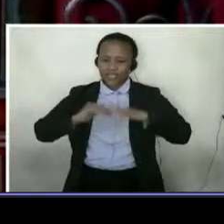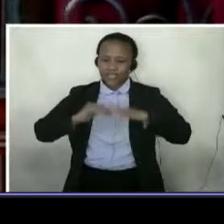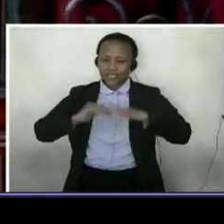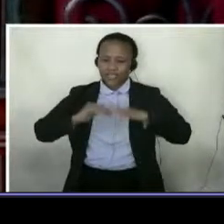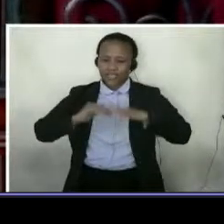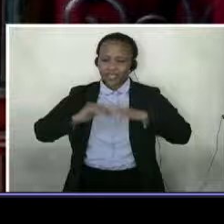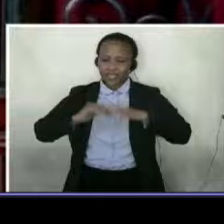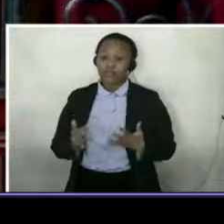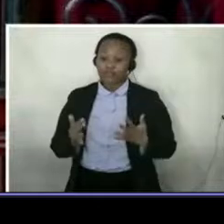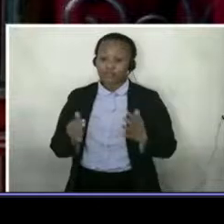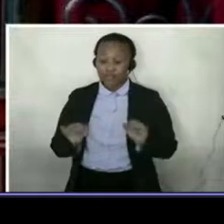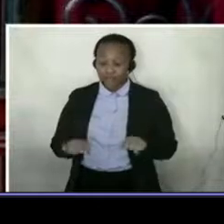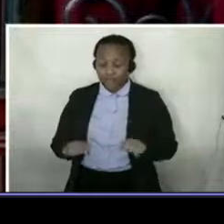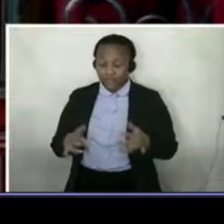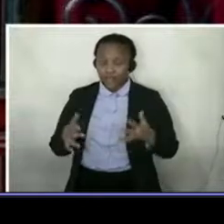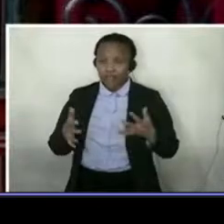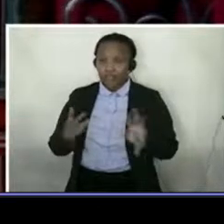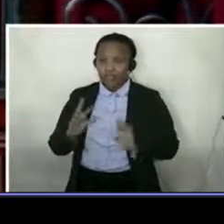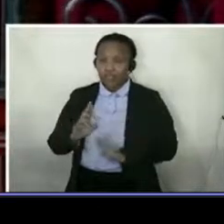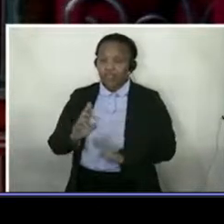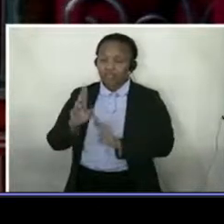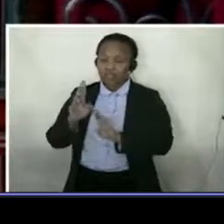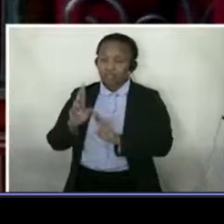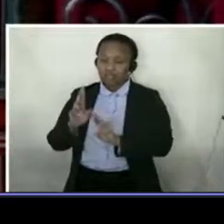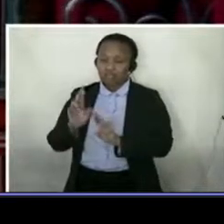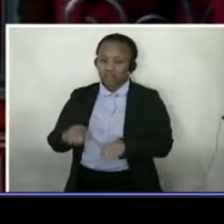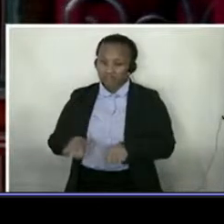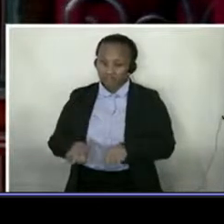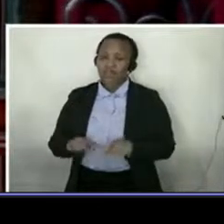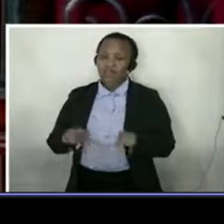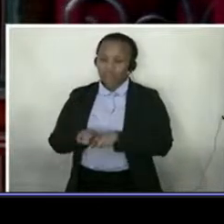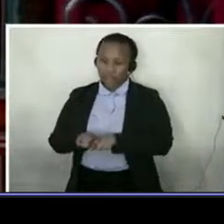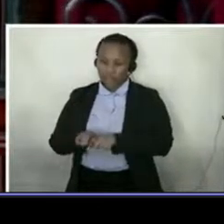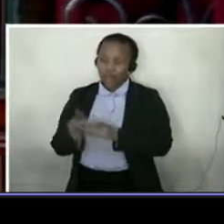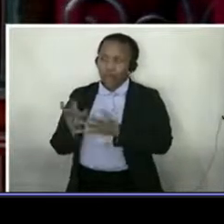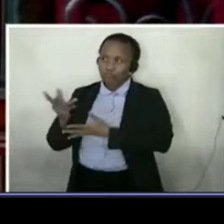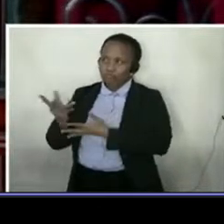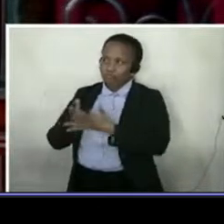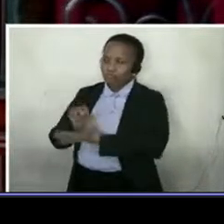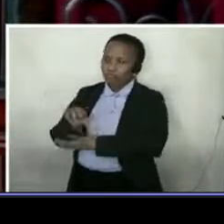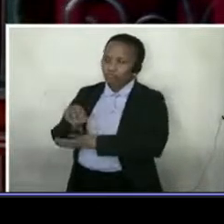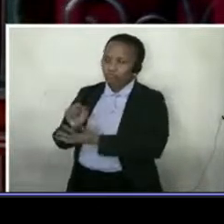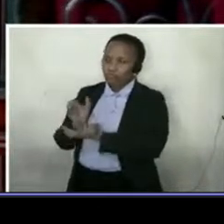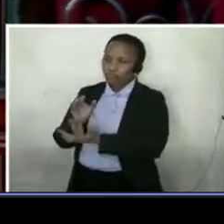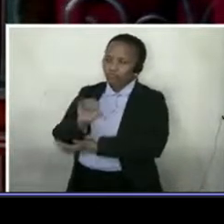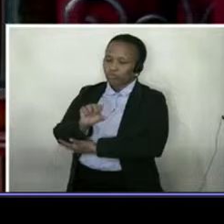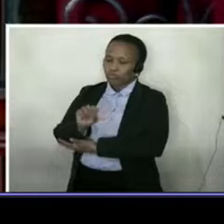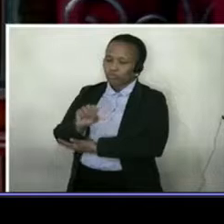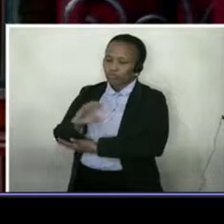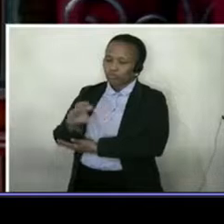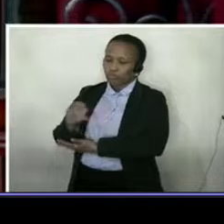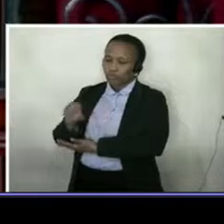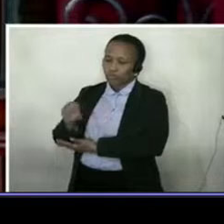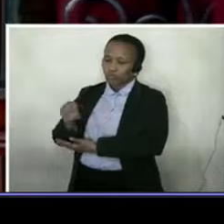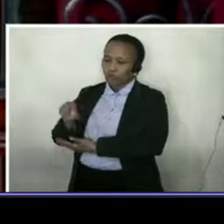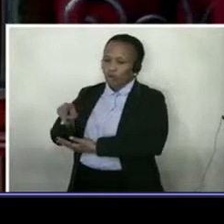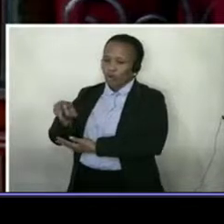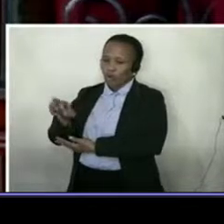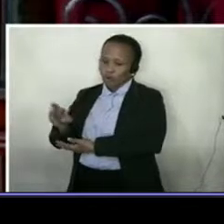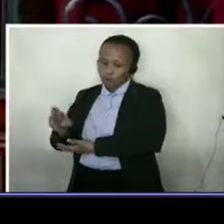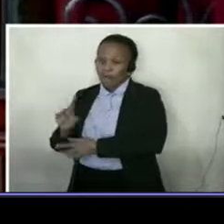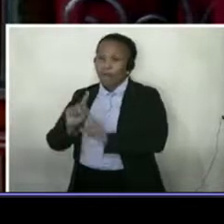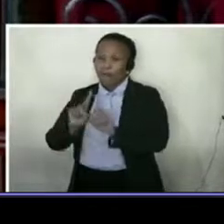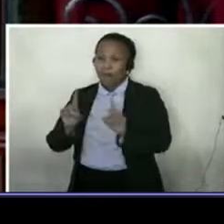This has been reported, of course, and been engaged through Scopa. However, we are very optimistic about